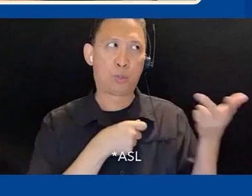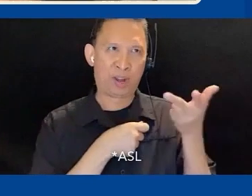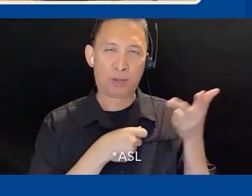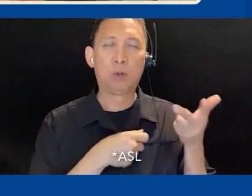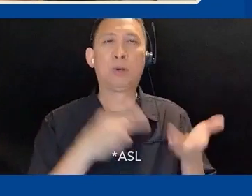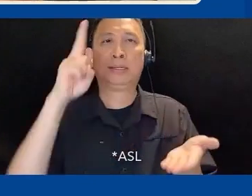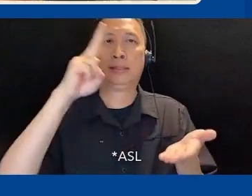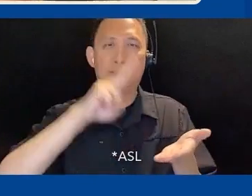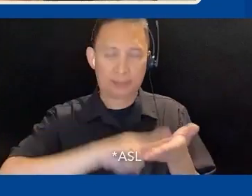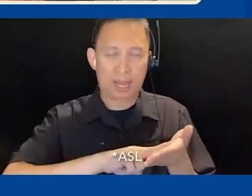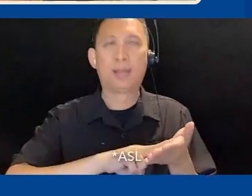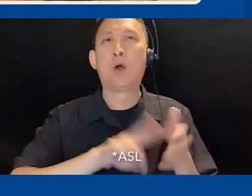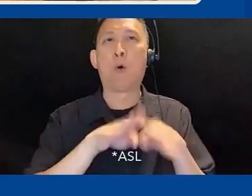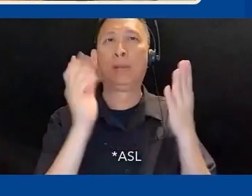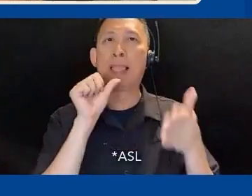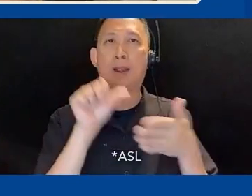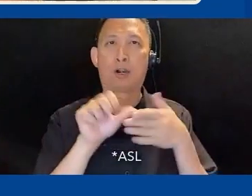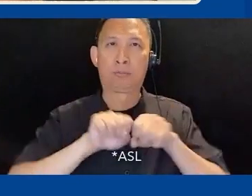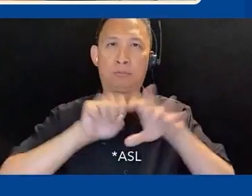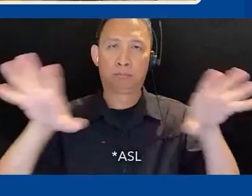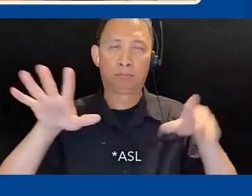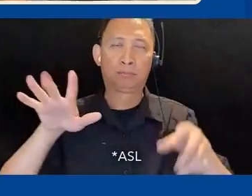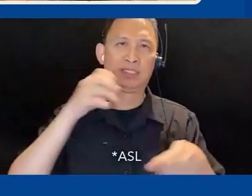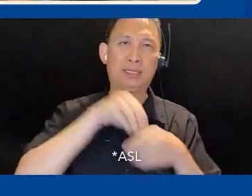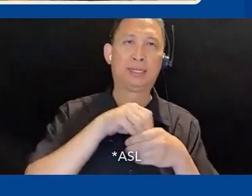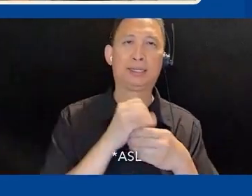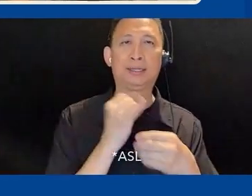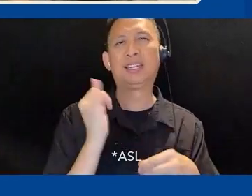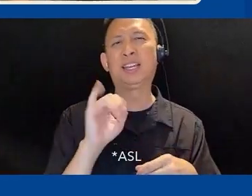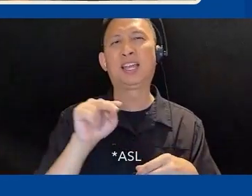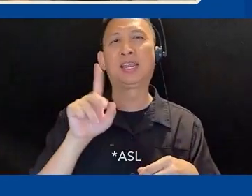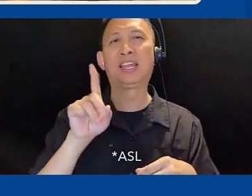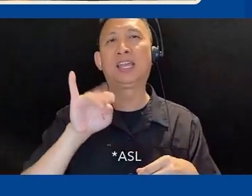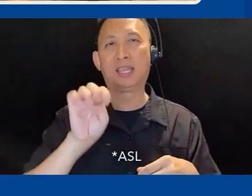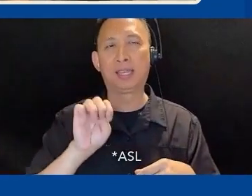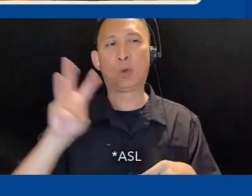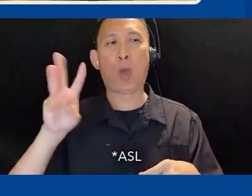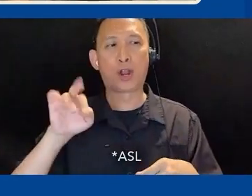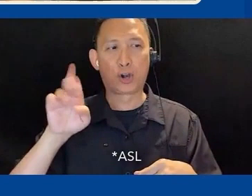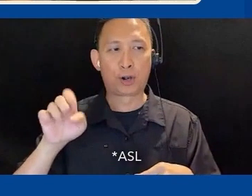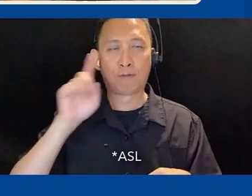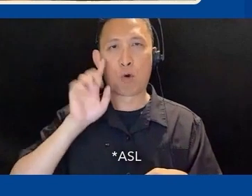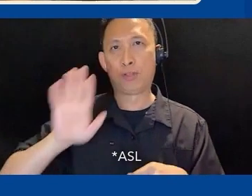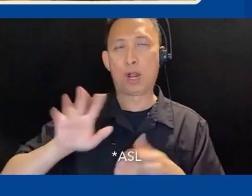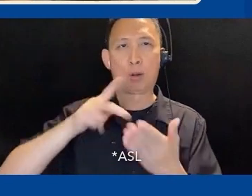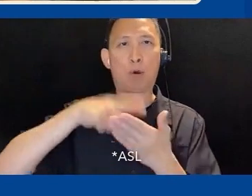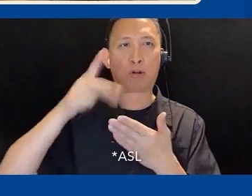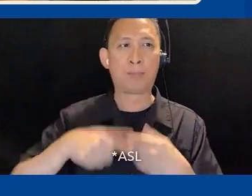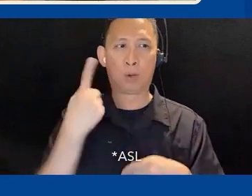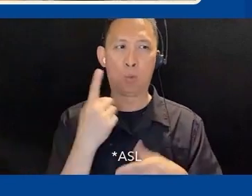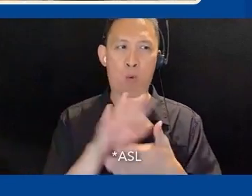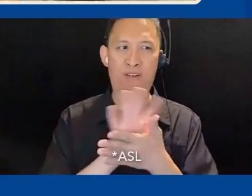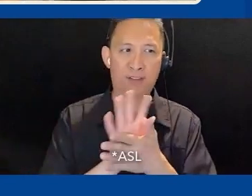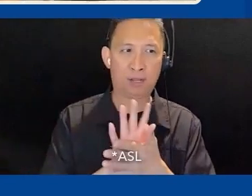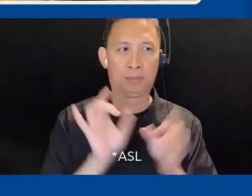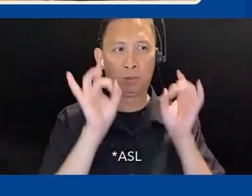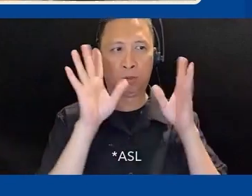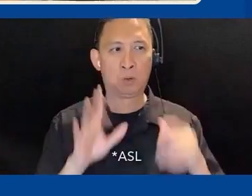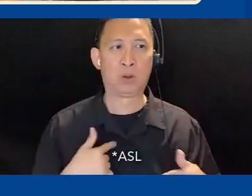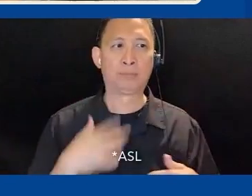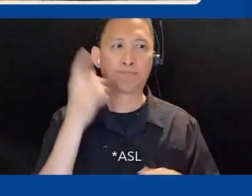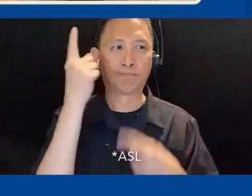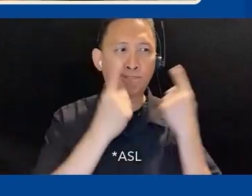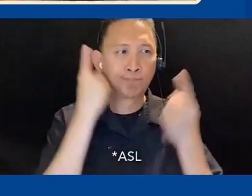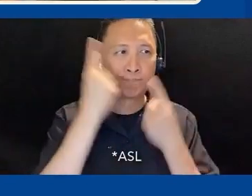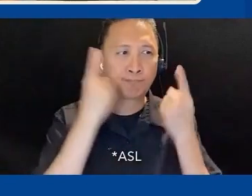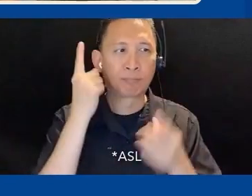in IndieWire that was addressed to Sundance in response to their programming of that film. So I just wanted to check in, like, can you talk about what the